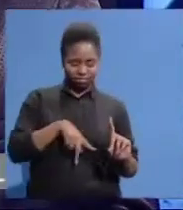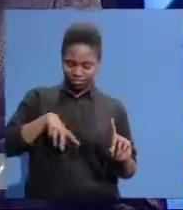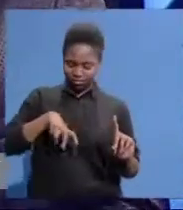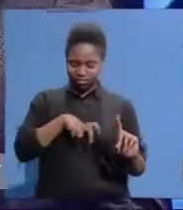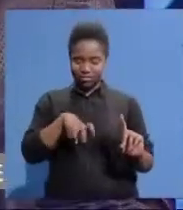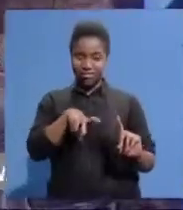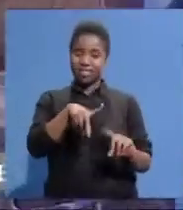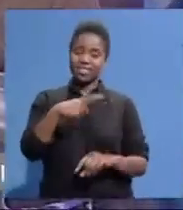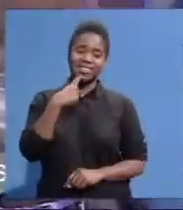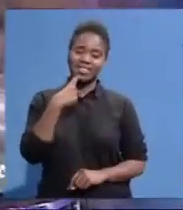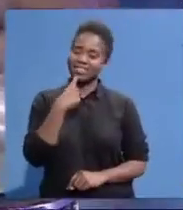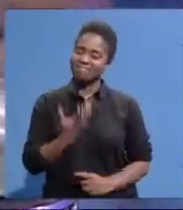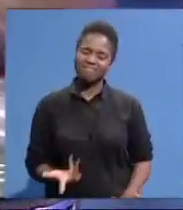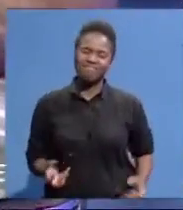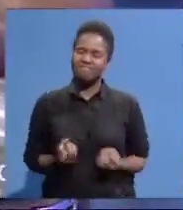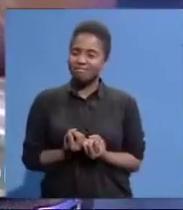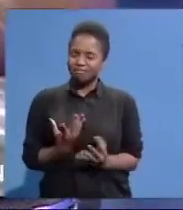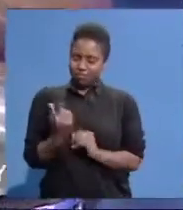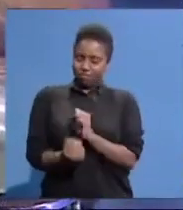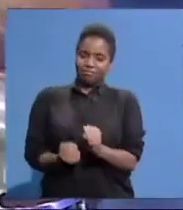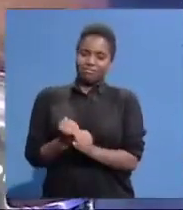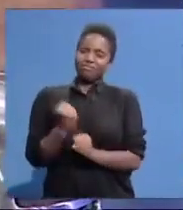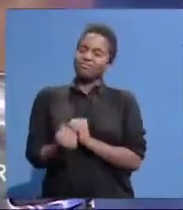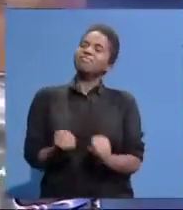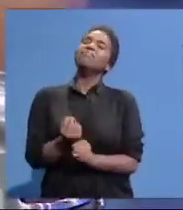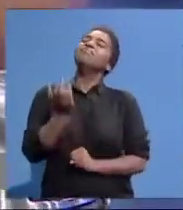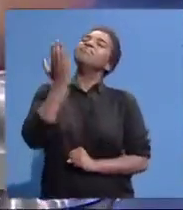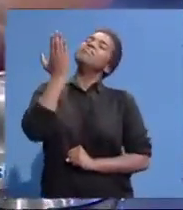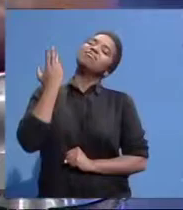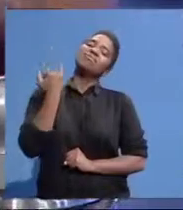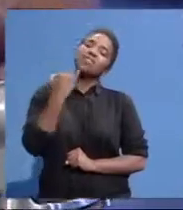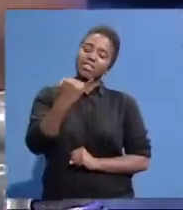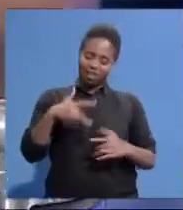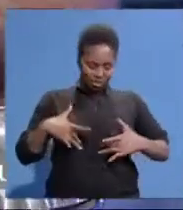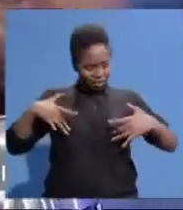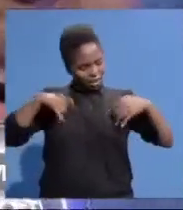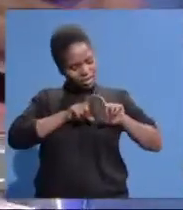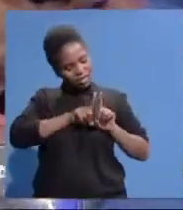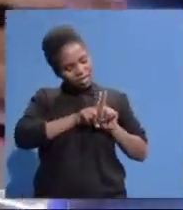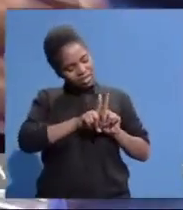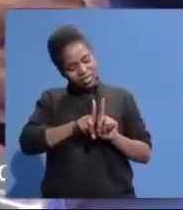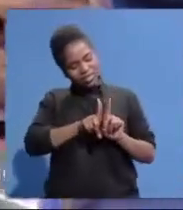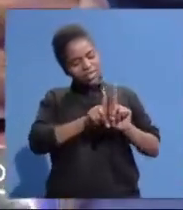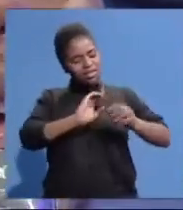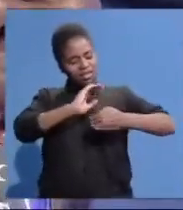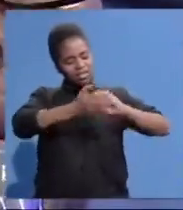Started years ago. Oh, I still had you by my side.